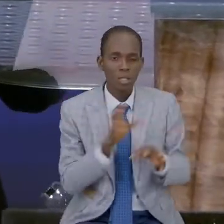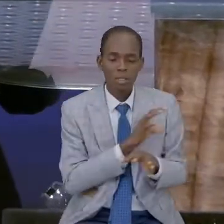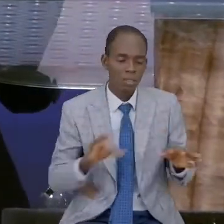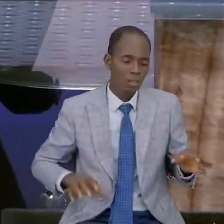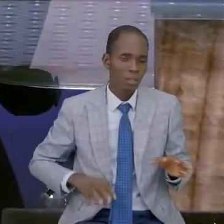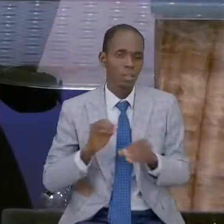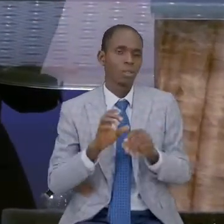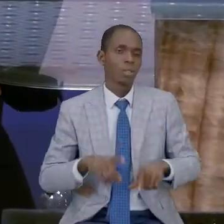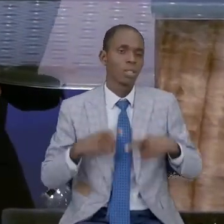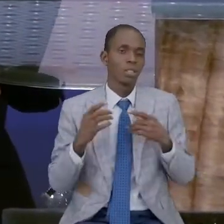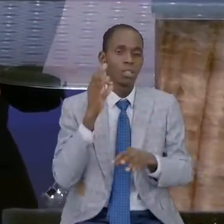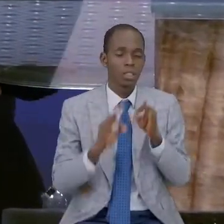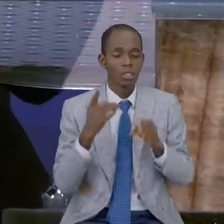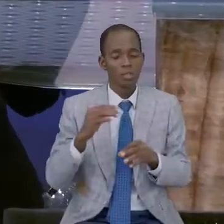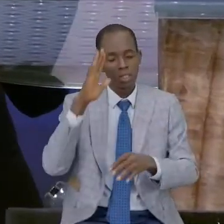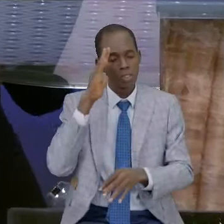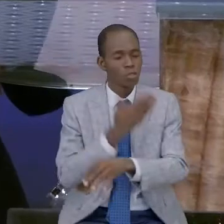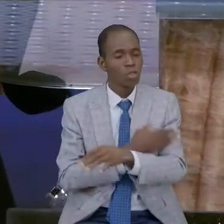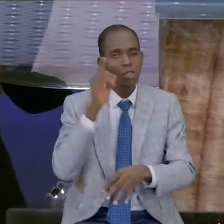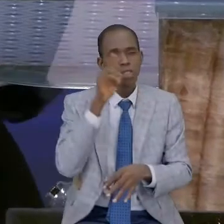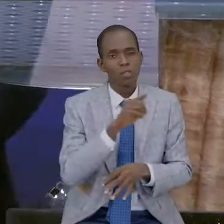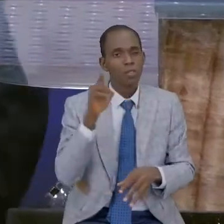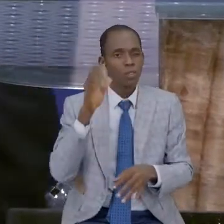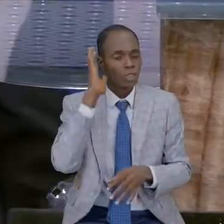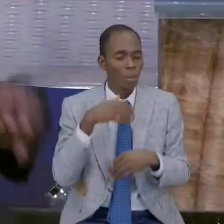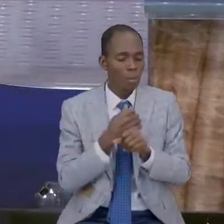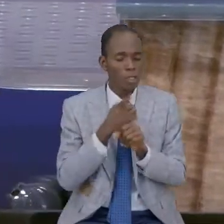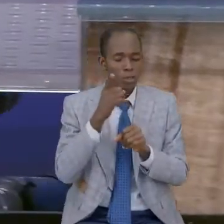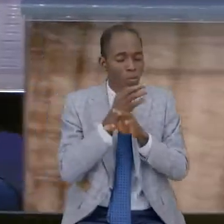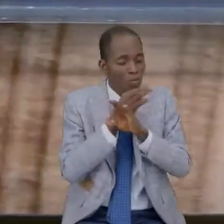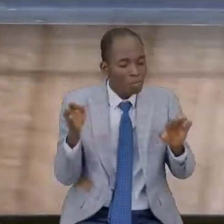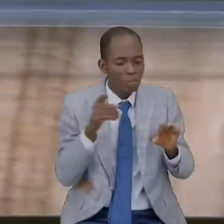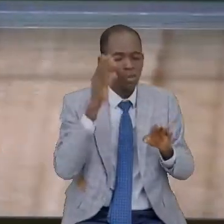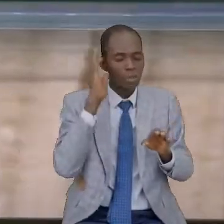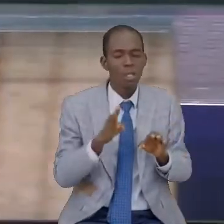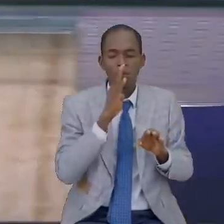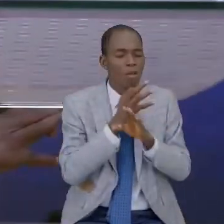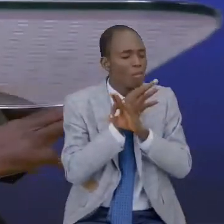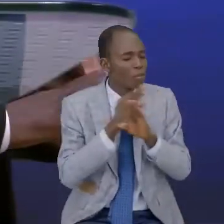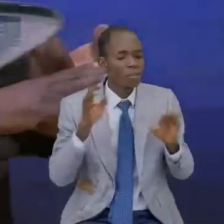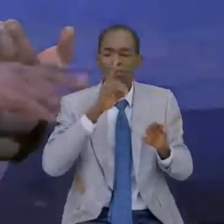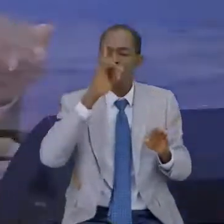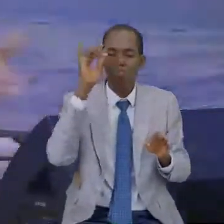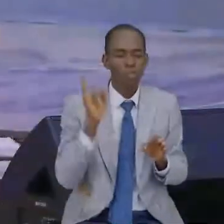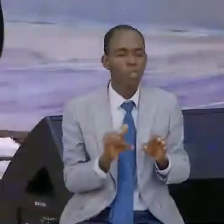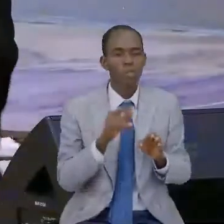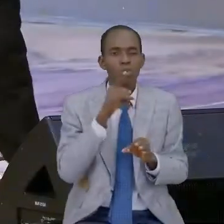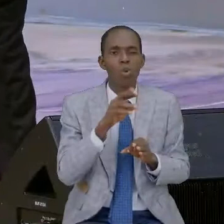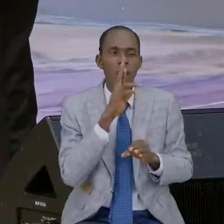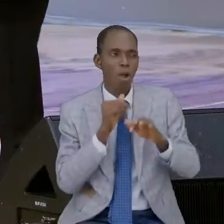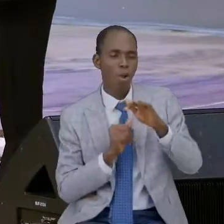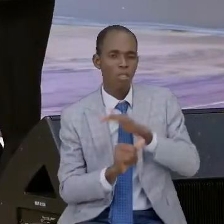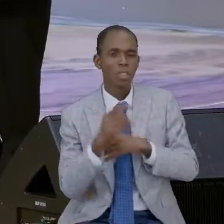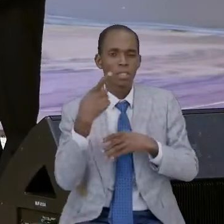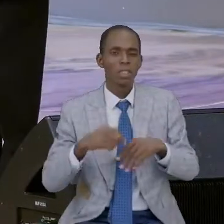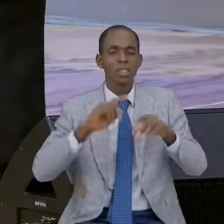Son therefore shall make you free, ye shall be free indeed. You are not free. You are under the tutors, you are under the governors,